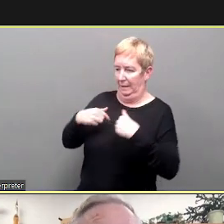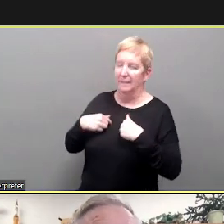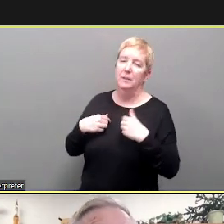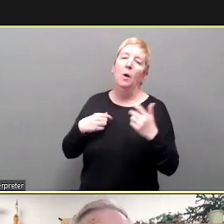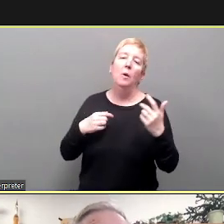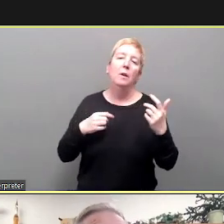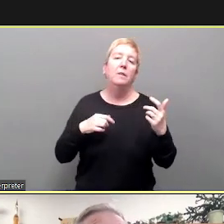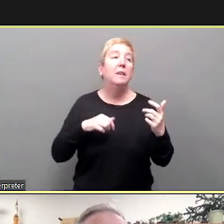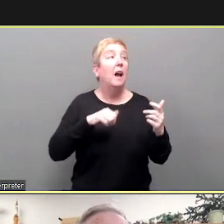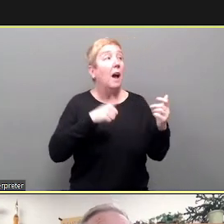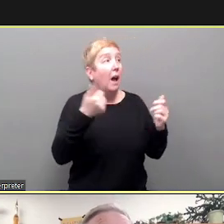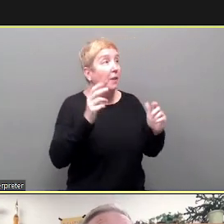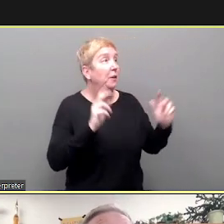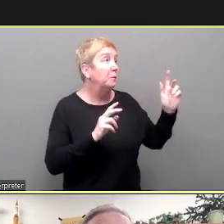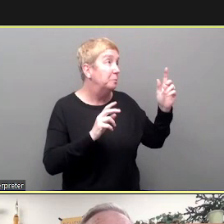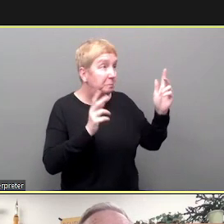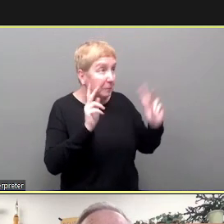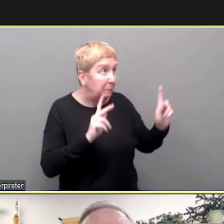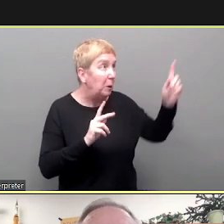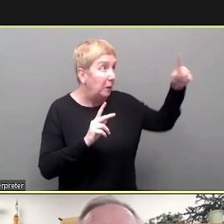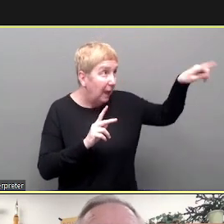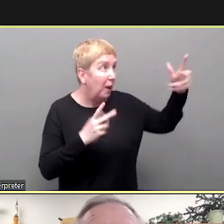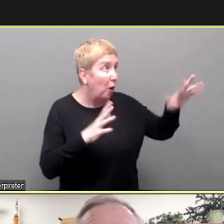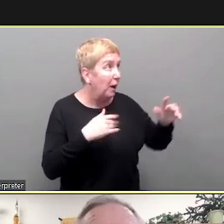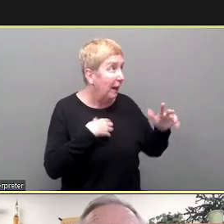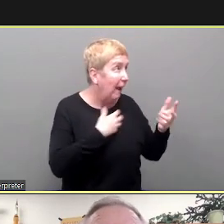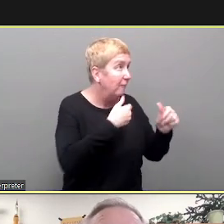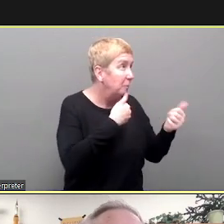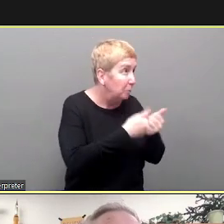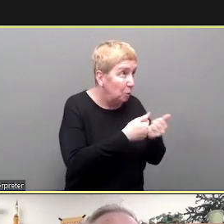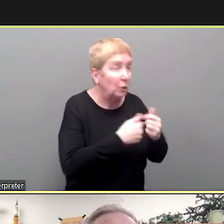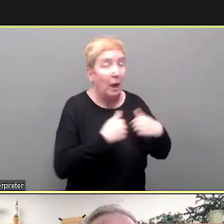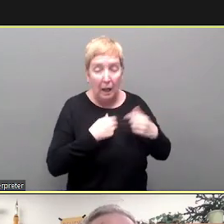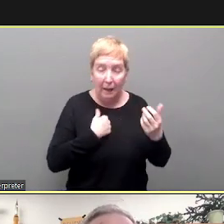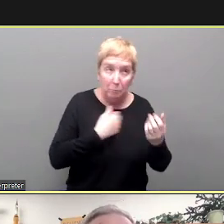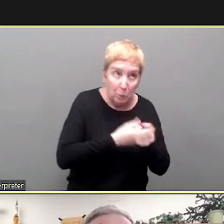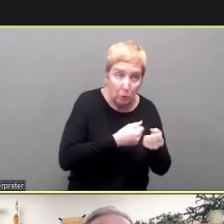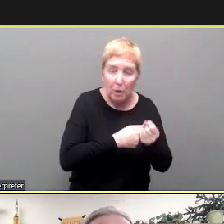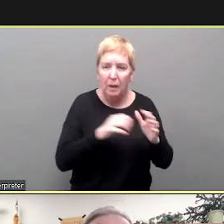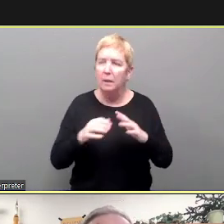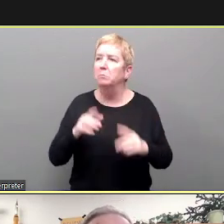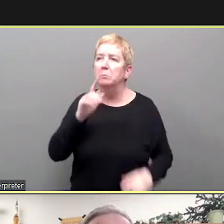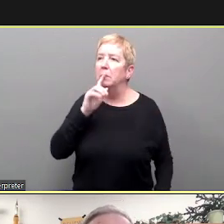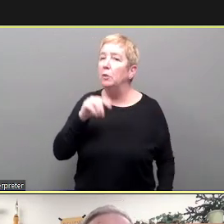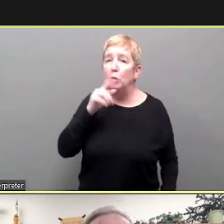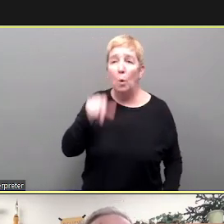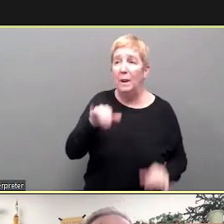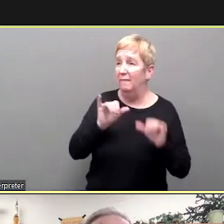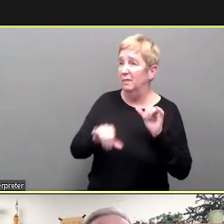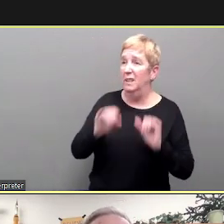press conference who have their boosters? And it's different. We don't have to stay home, even